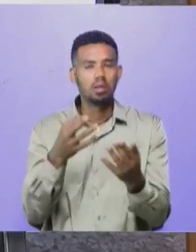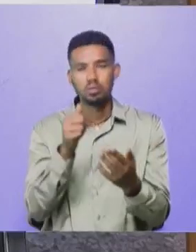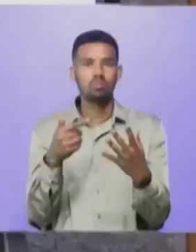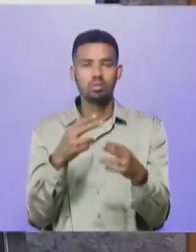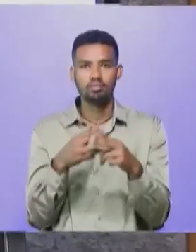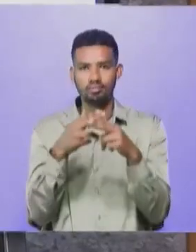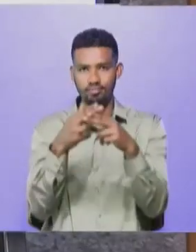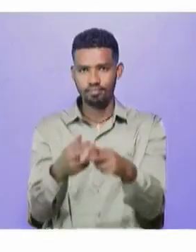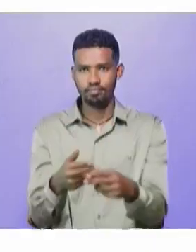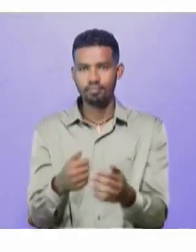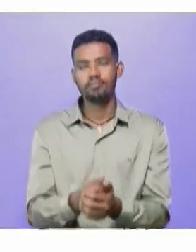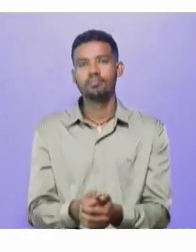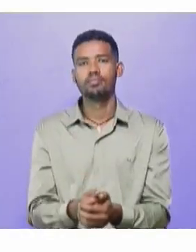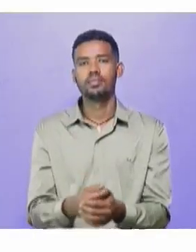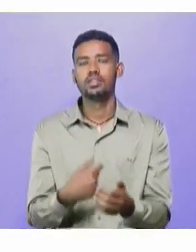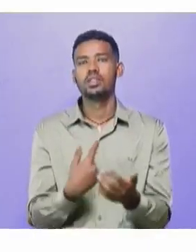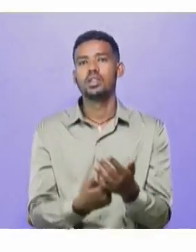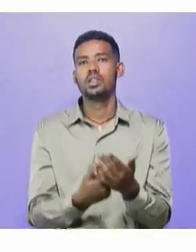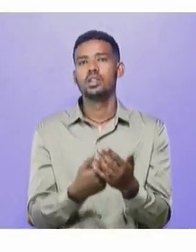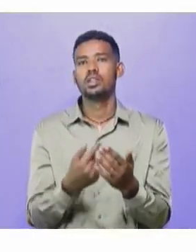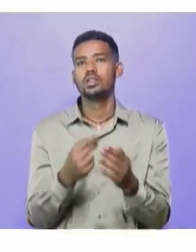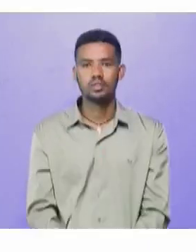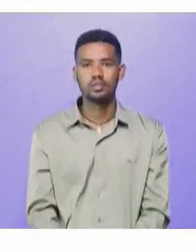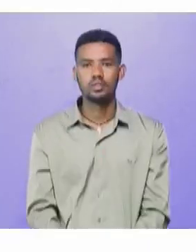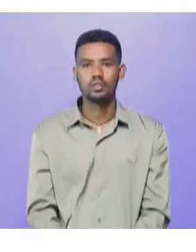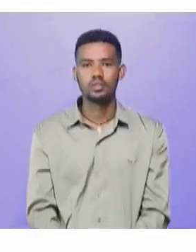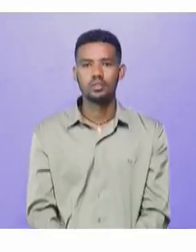start plural form of nouns.